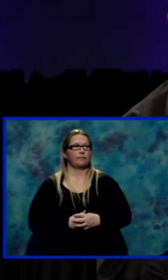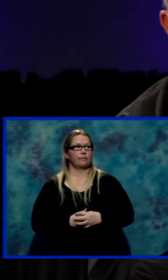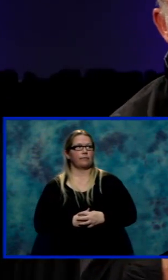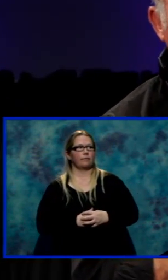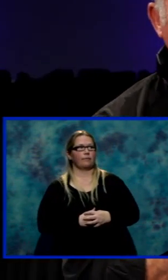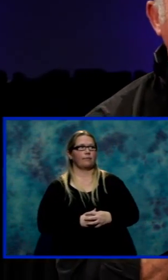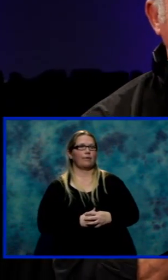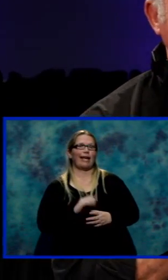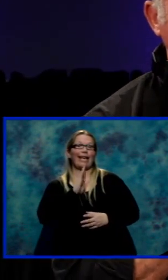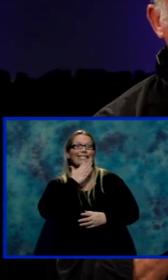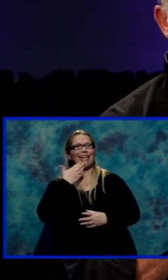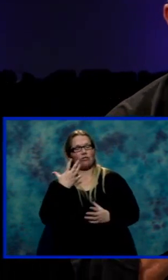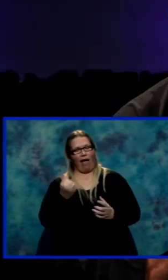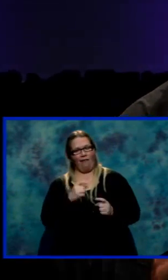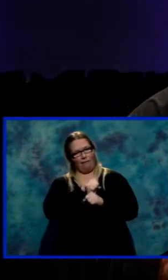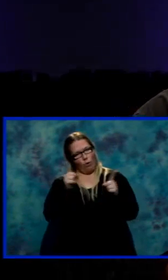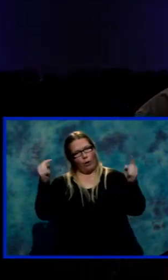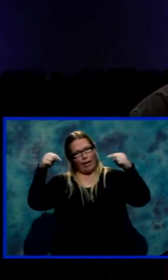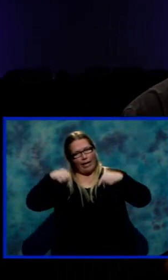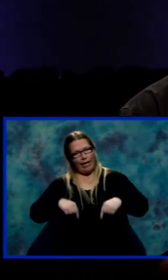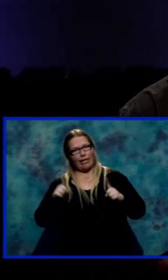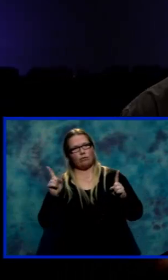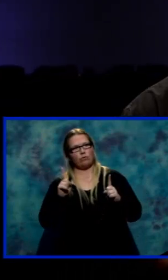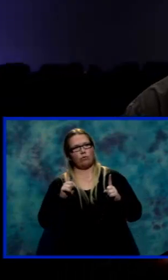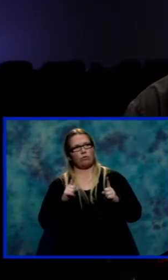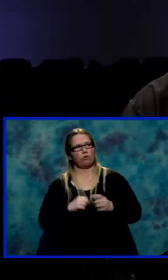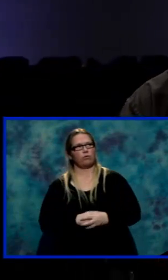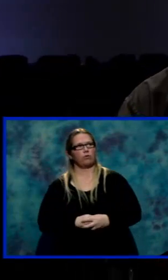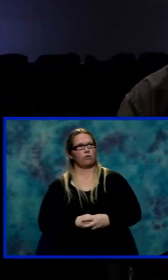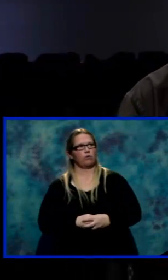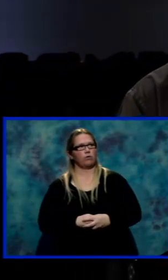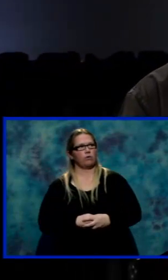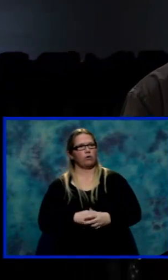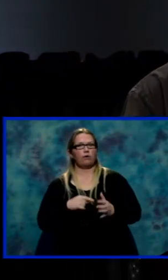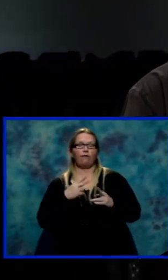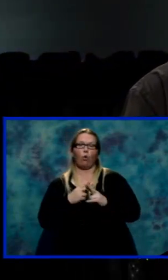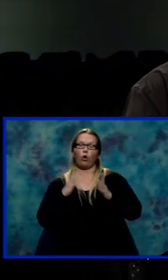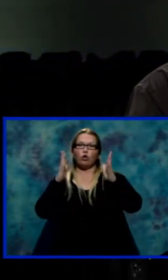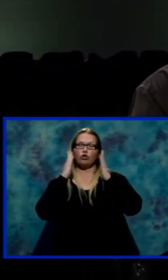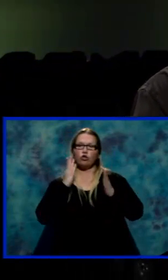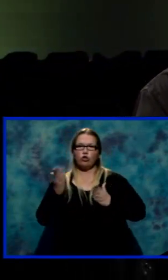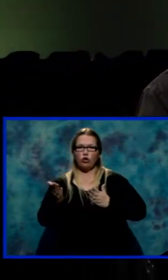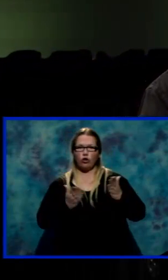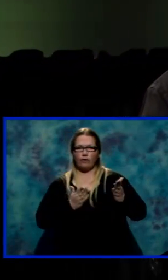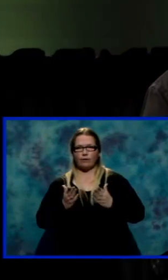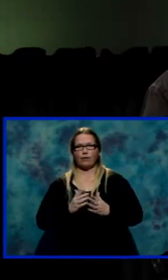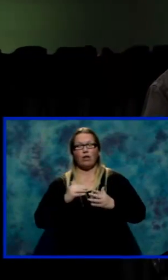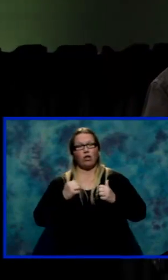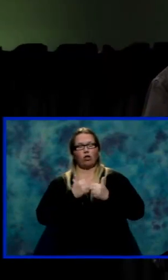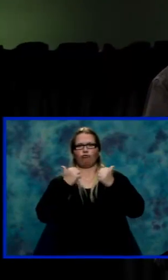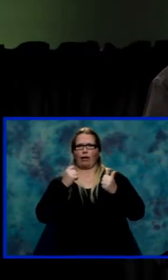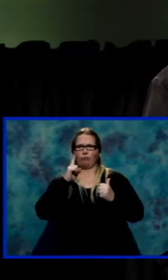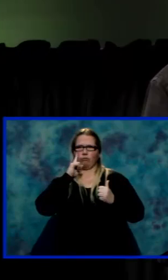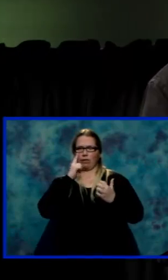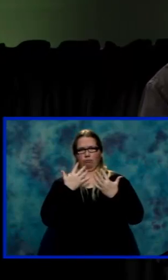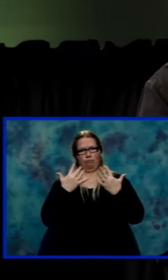It's nice to have everybody here along to Sabbath, to the church service. It's great to see the amount of people that